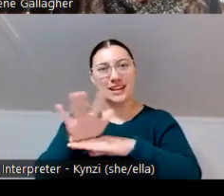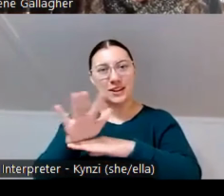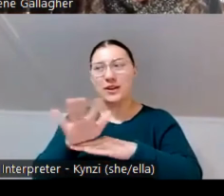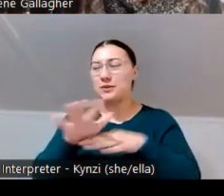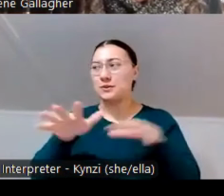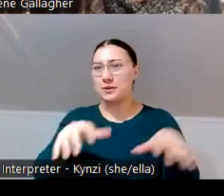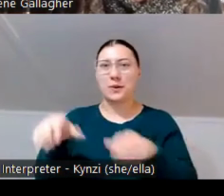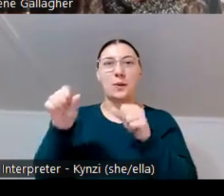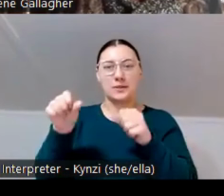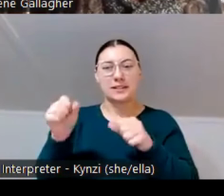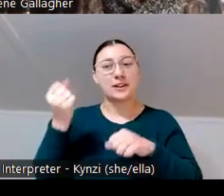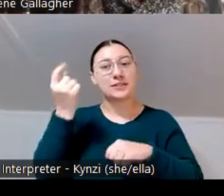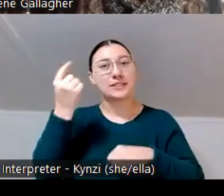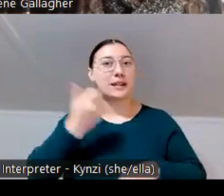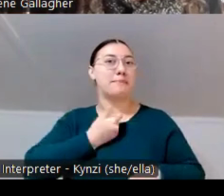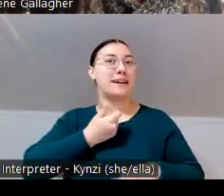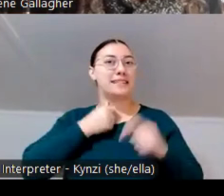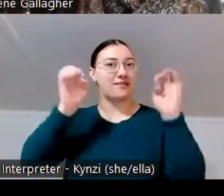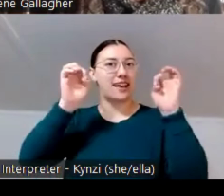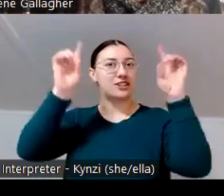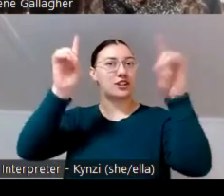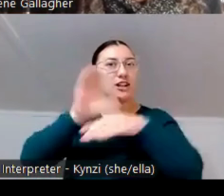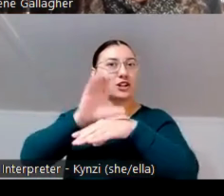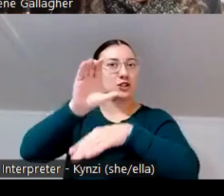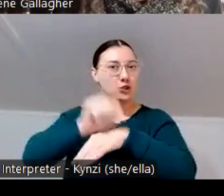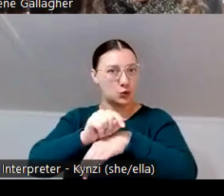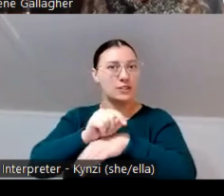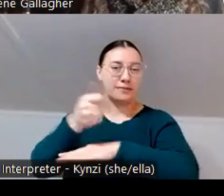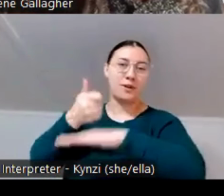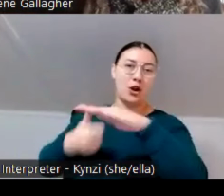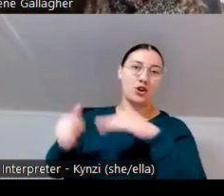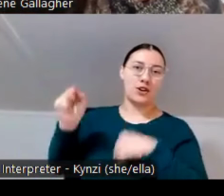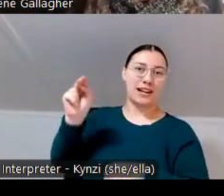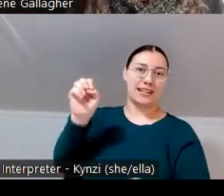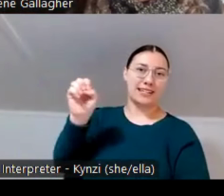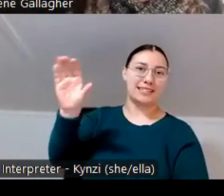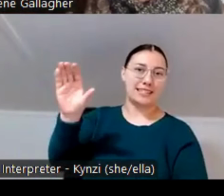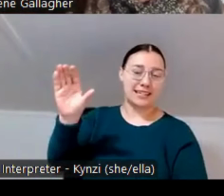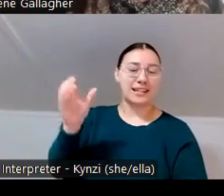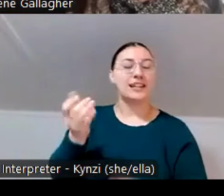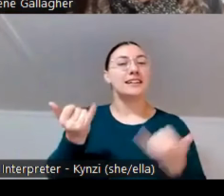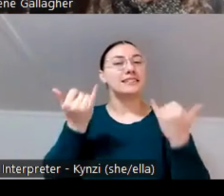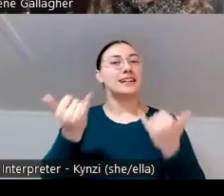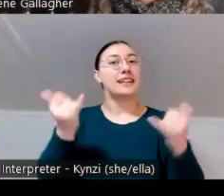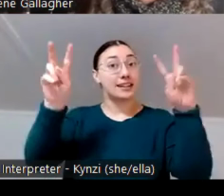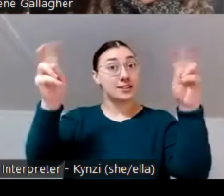with NEC. Today, we're going to talk about wonderful weather.